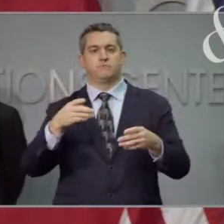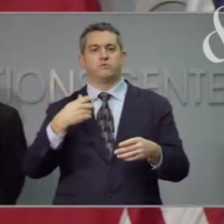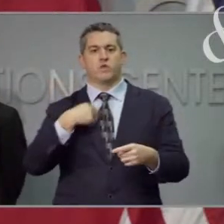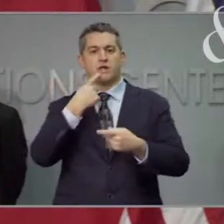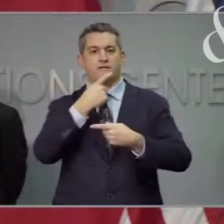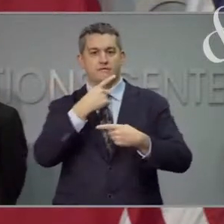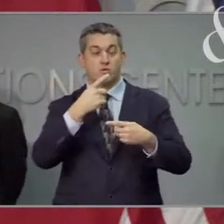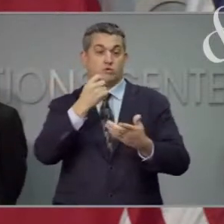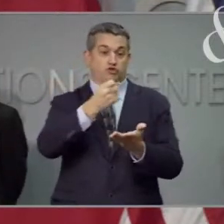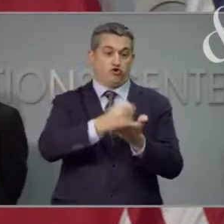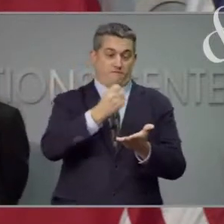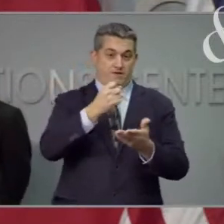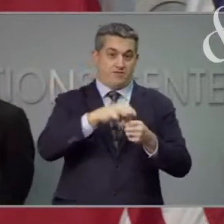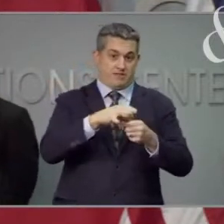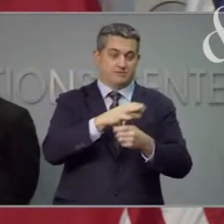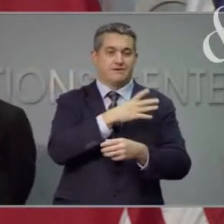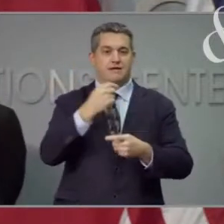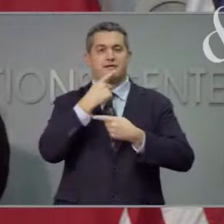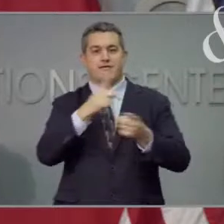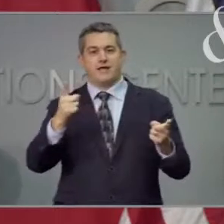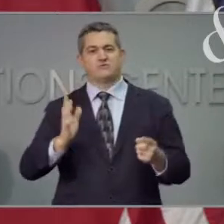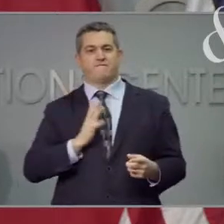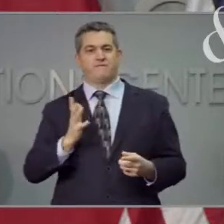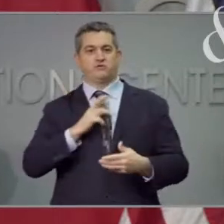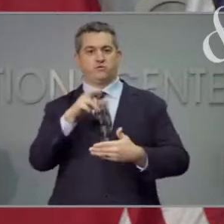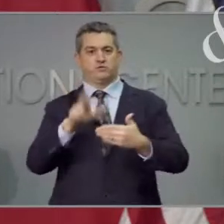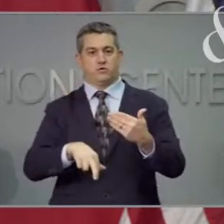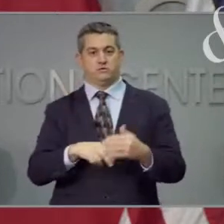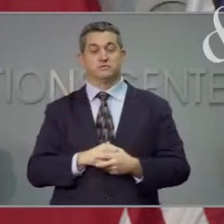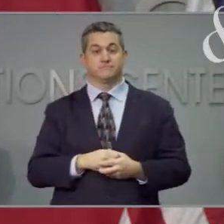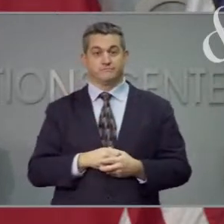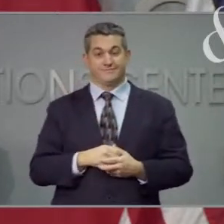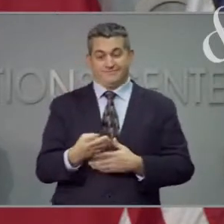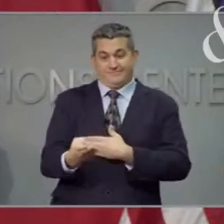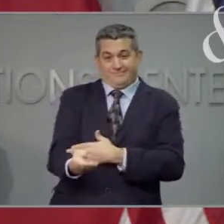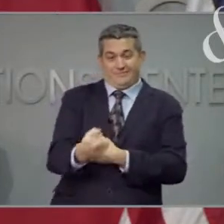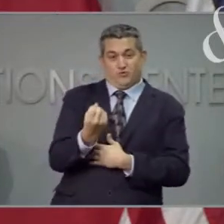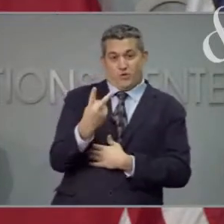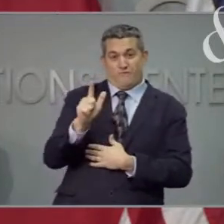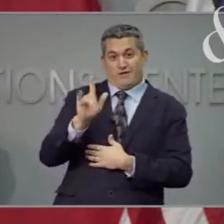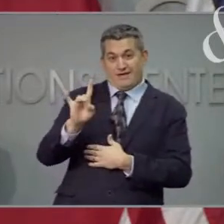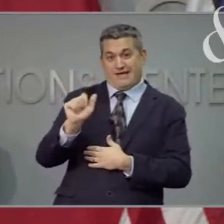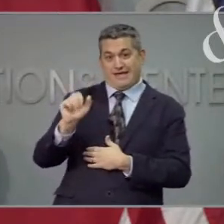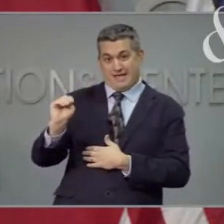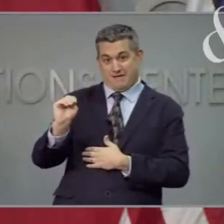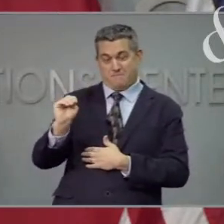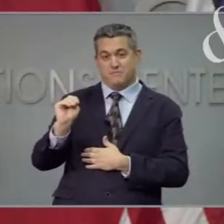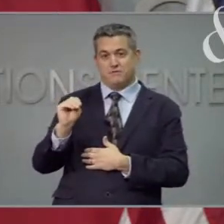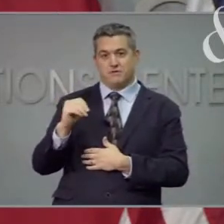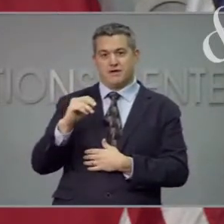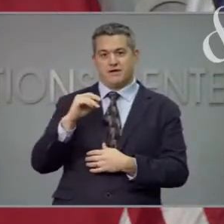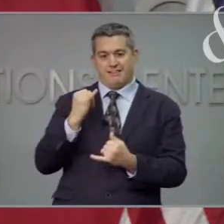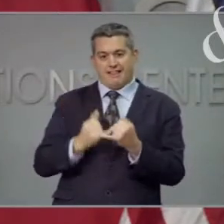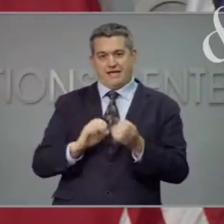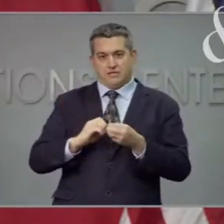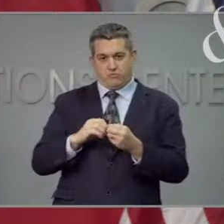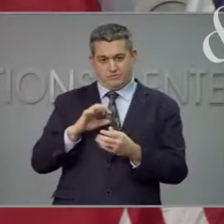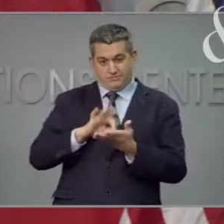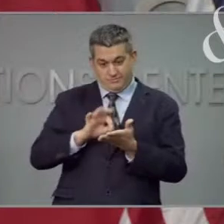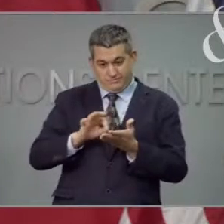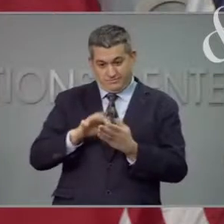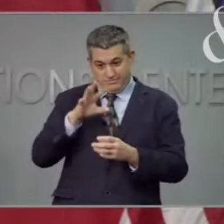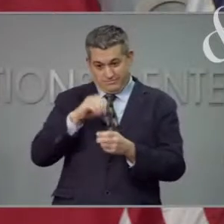official results. At 12:28 a.m., our last set of unofficial election night results were